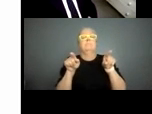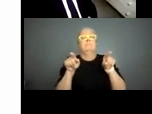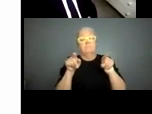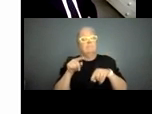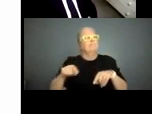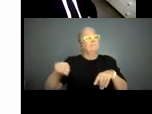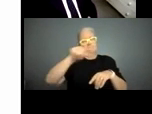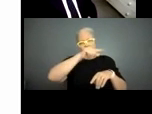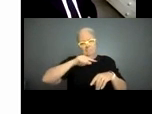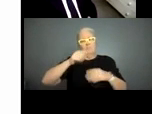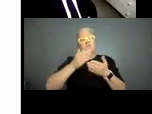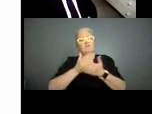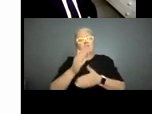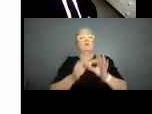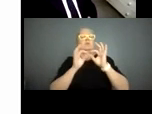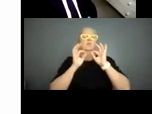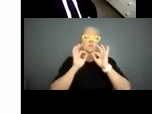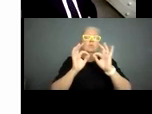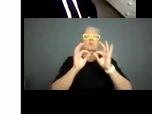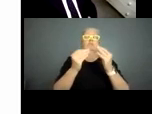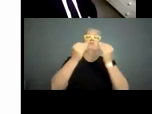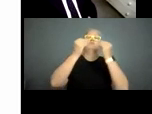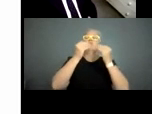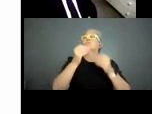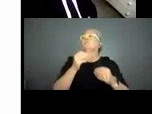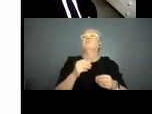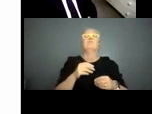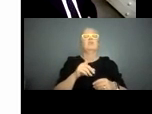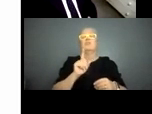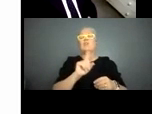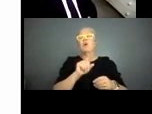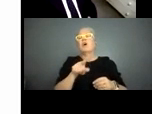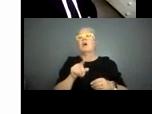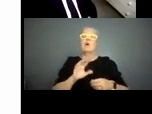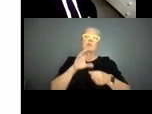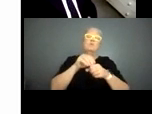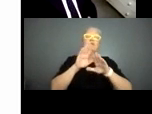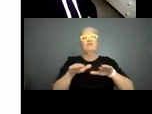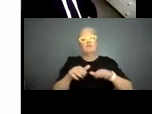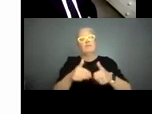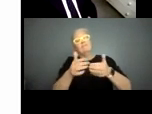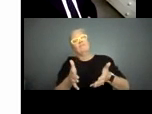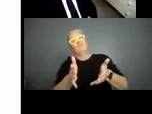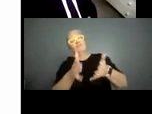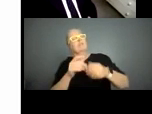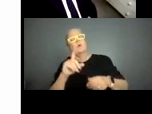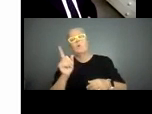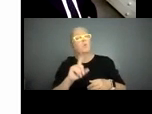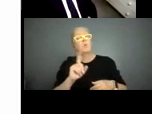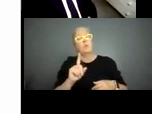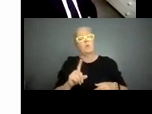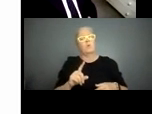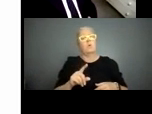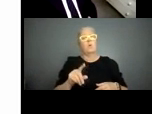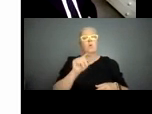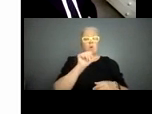everybody having the right to a decent education. It wasn't about including children and just being the resource-based children. It was